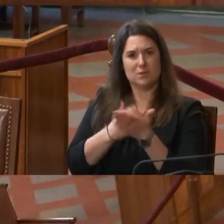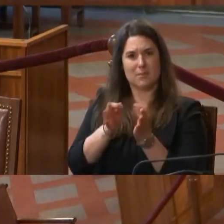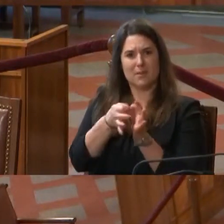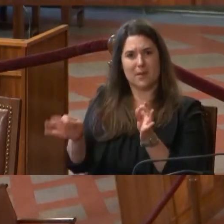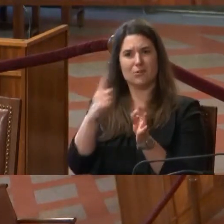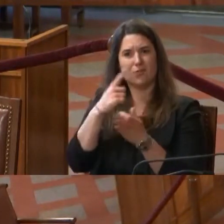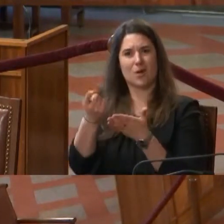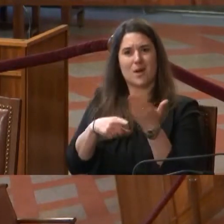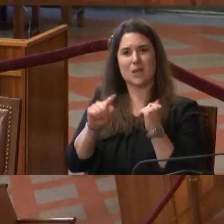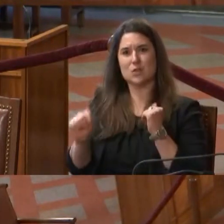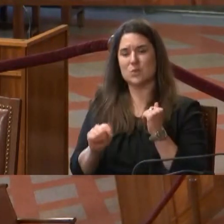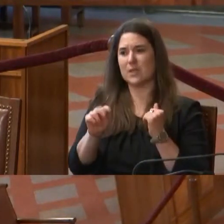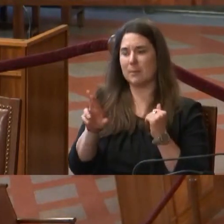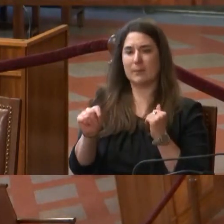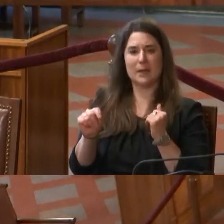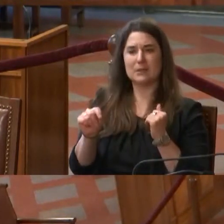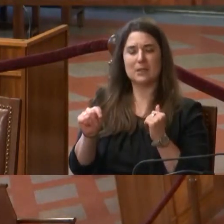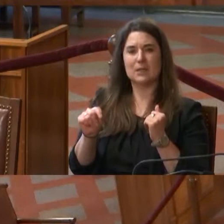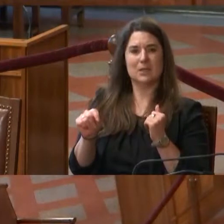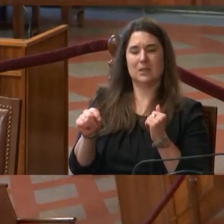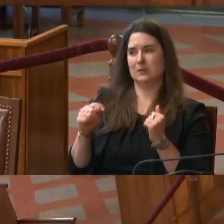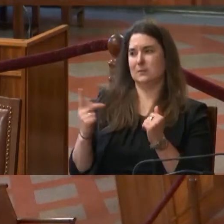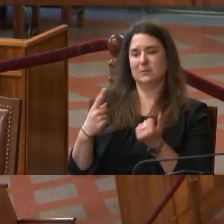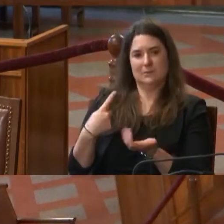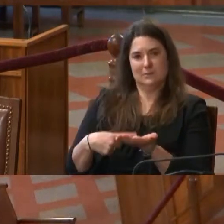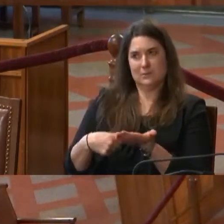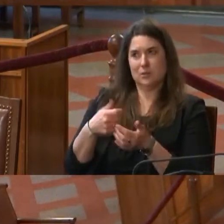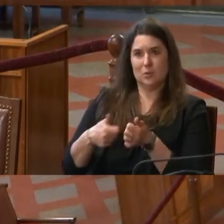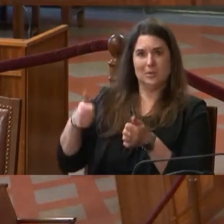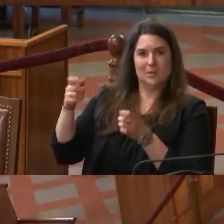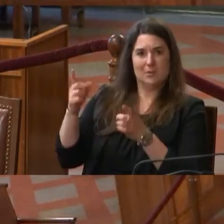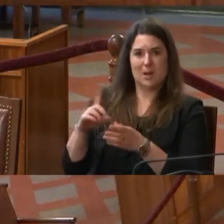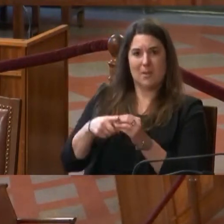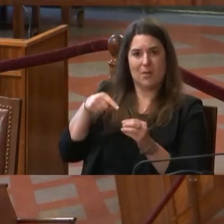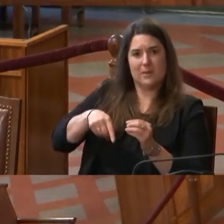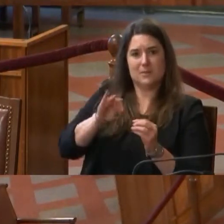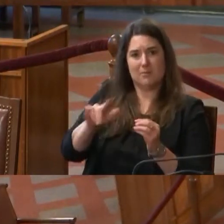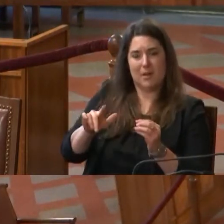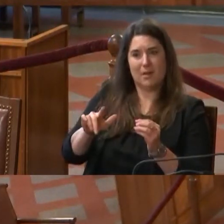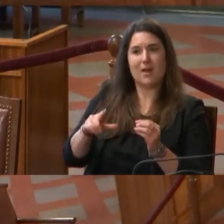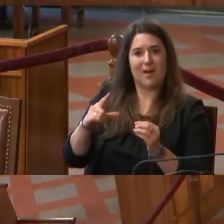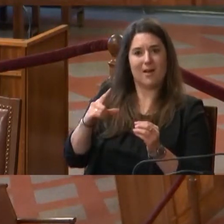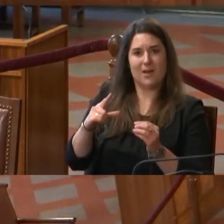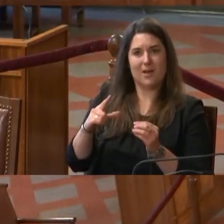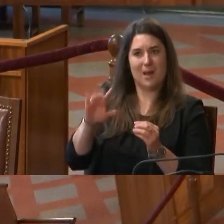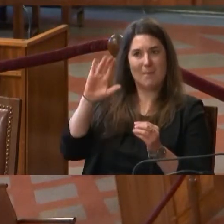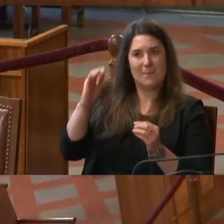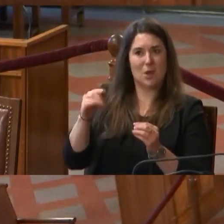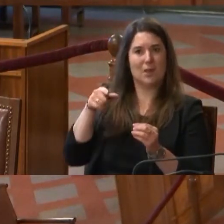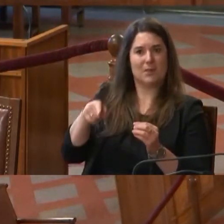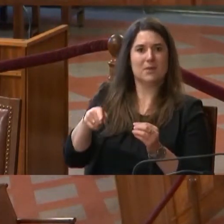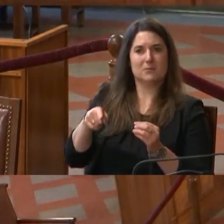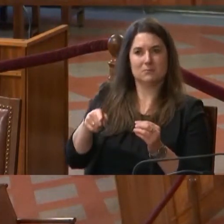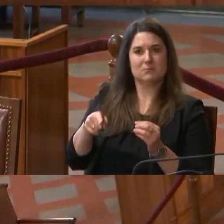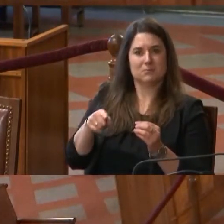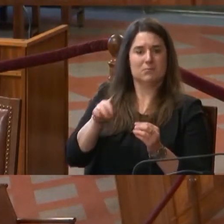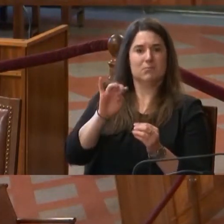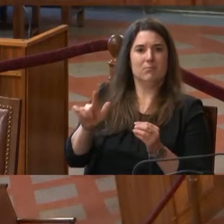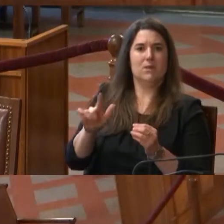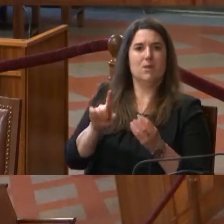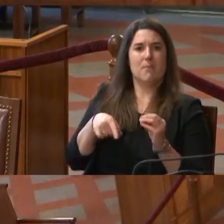next Tuesday, but we were talking to the administration about this bill, and I guess it's going to be the following bill about